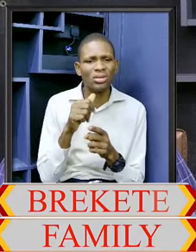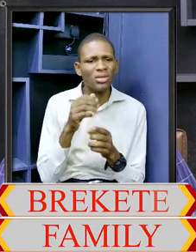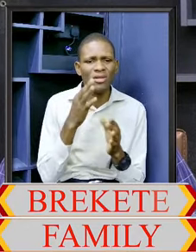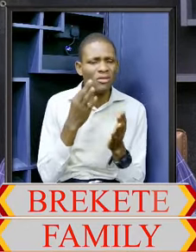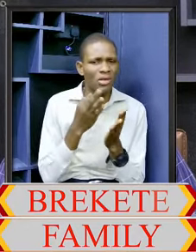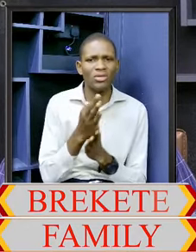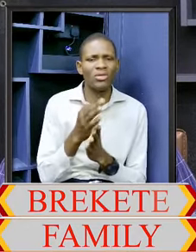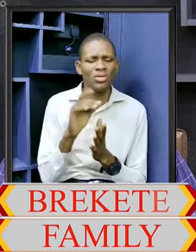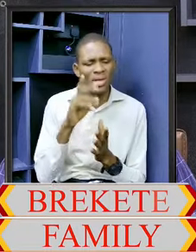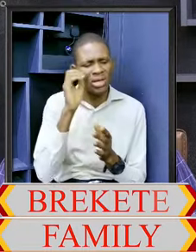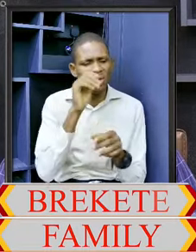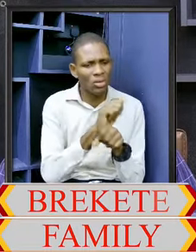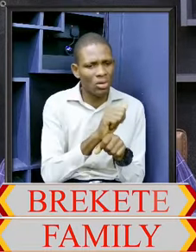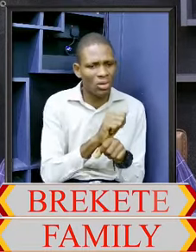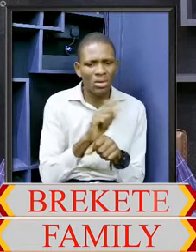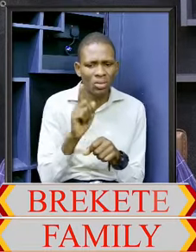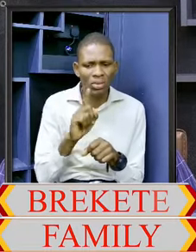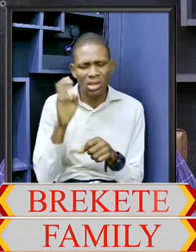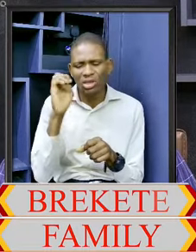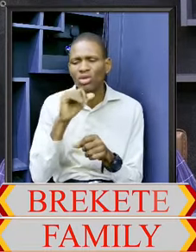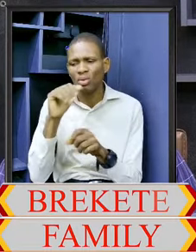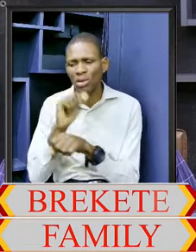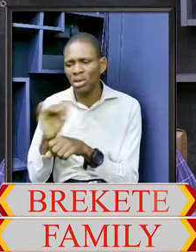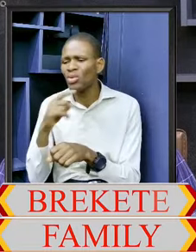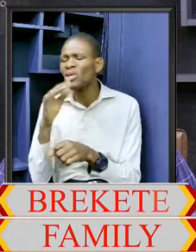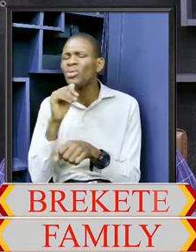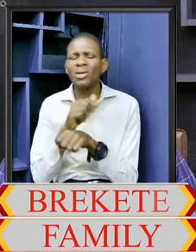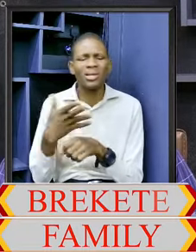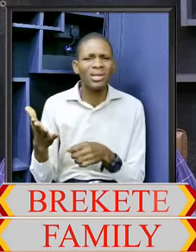work, who they work there, who know they work there.